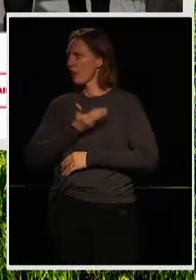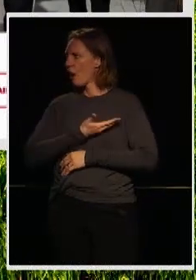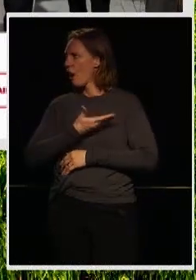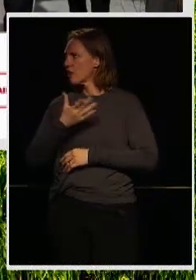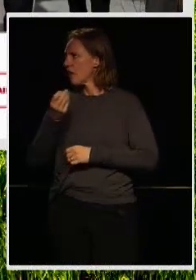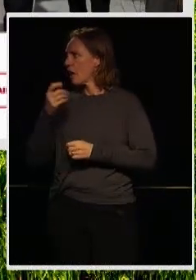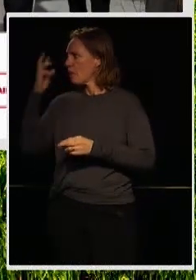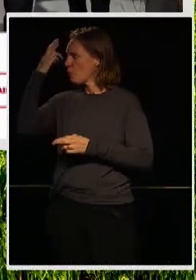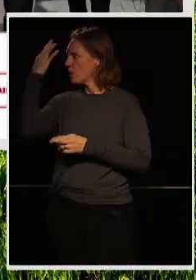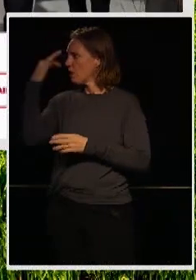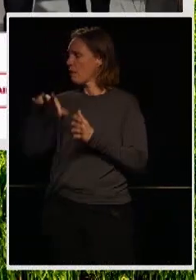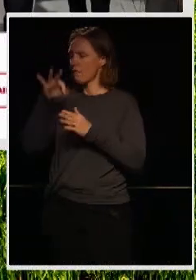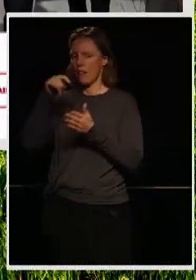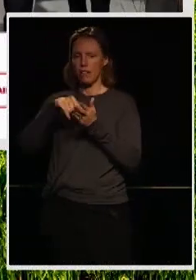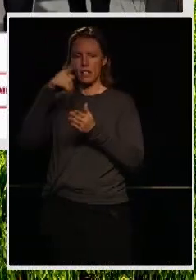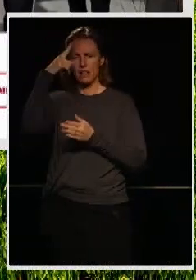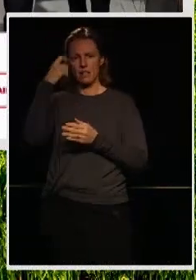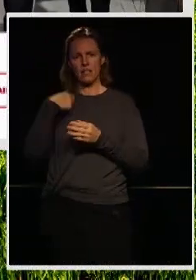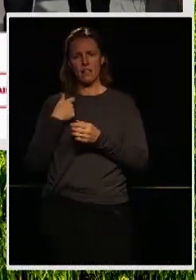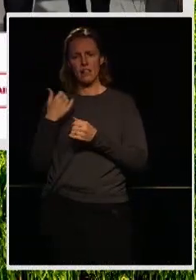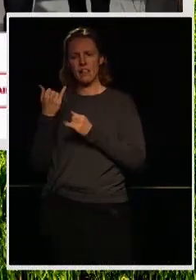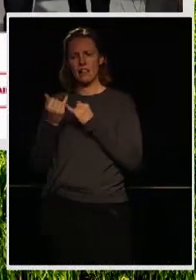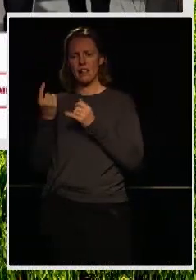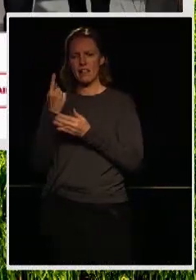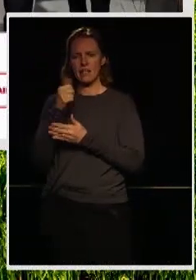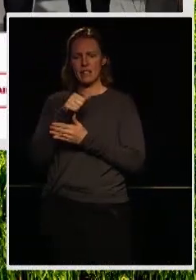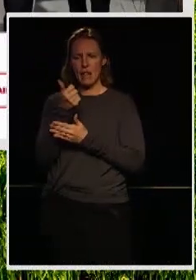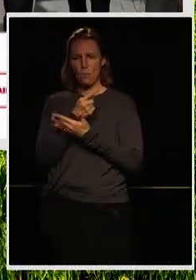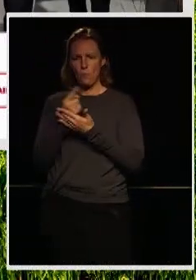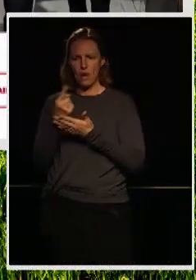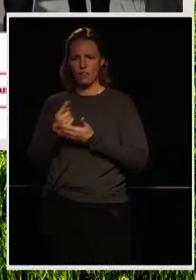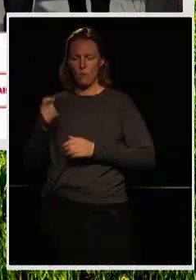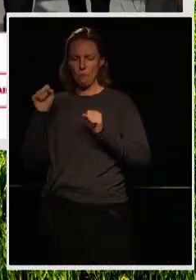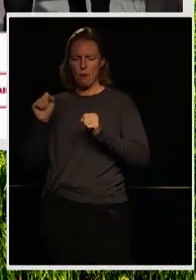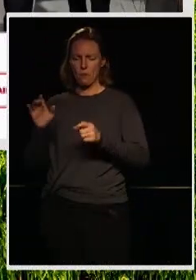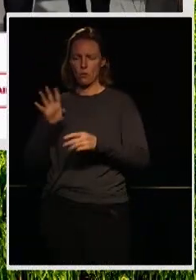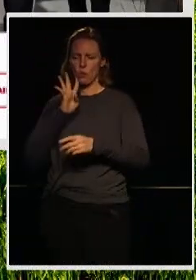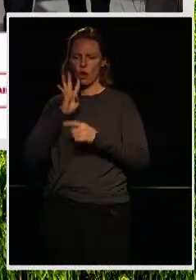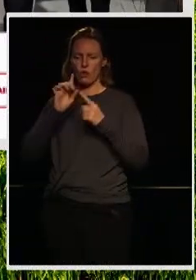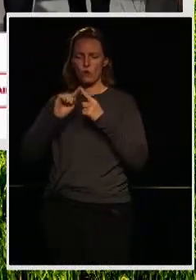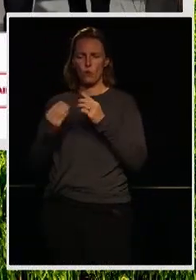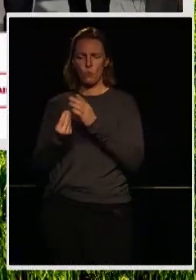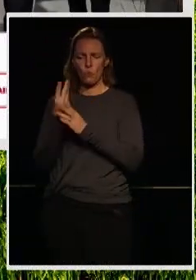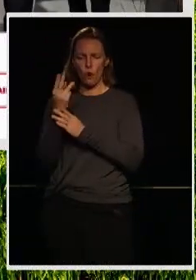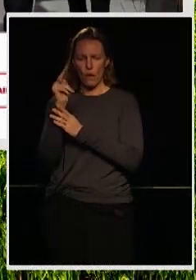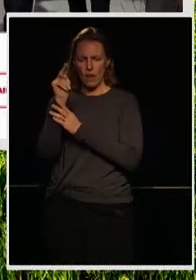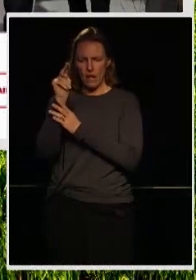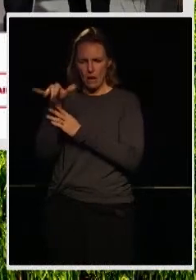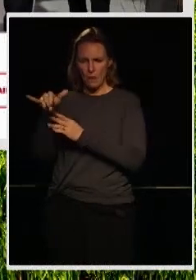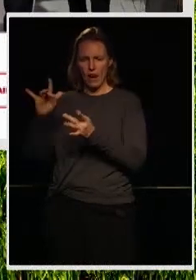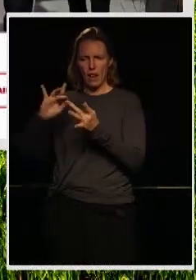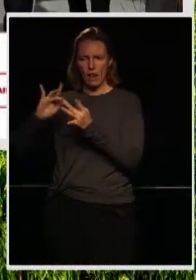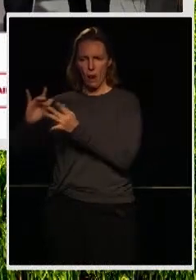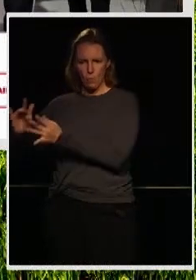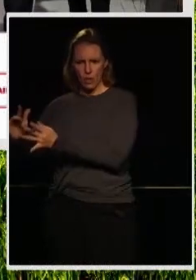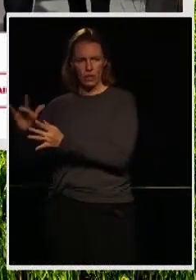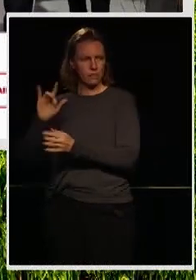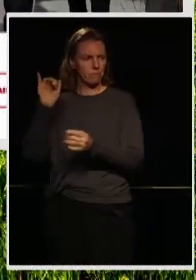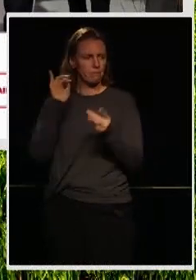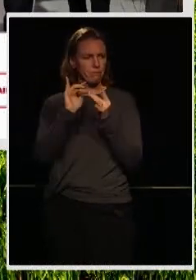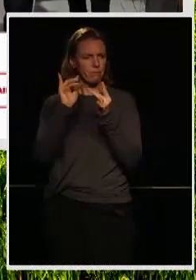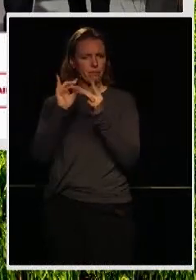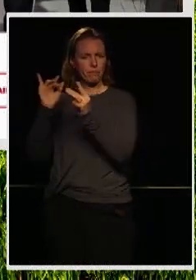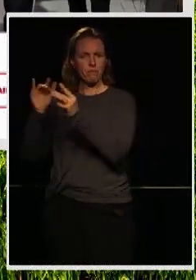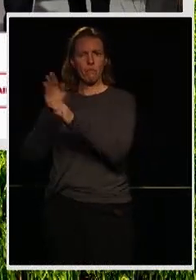why we found this out is over the last 10 weeks, we've been able to talk to the Grow and Y network. We've contacted